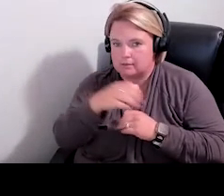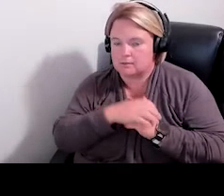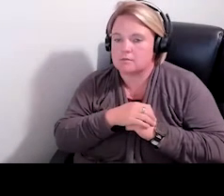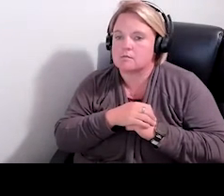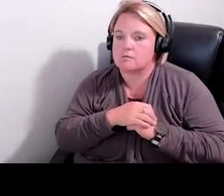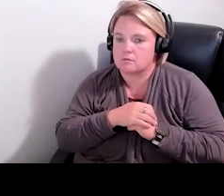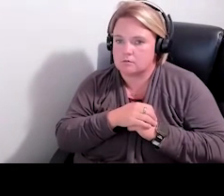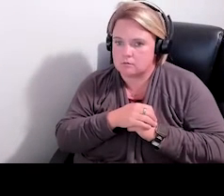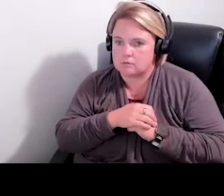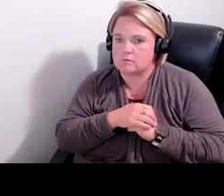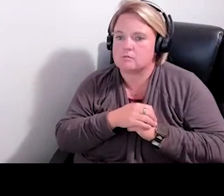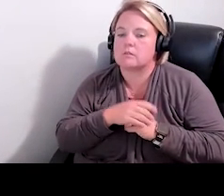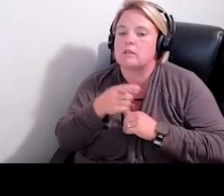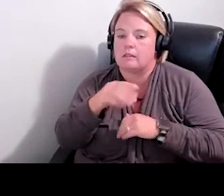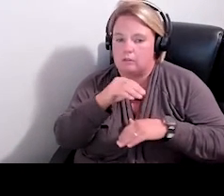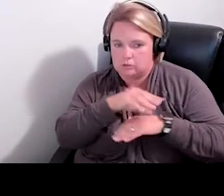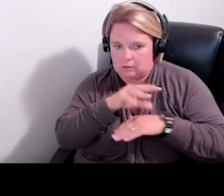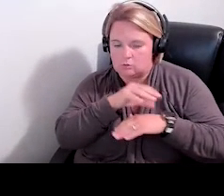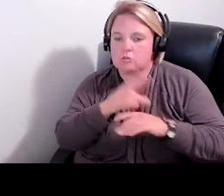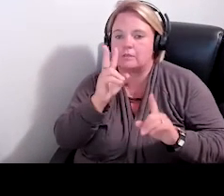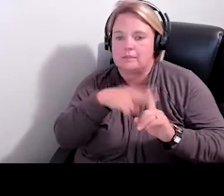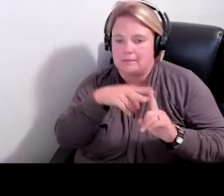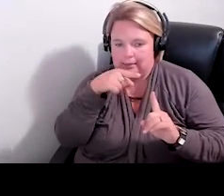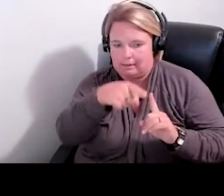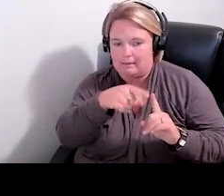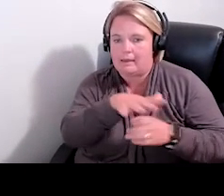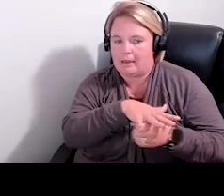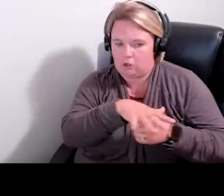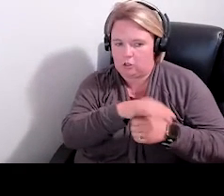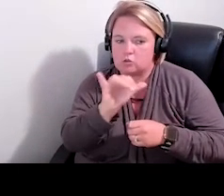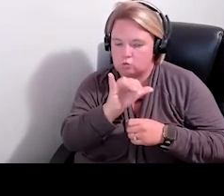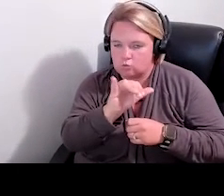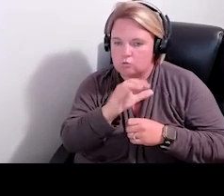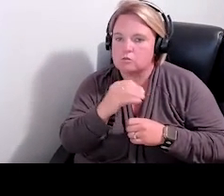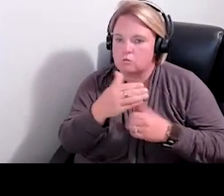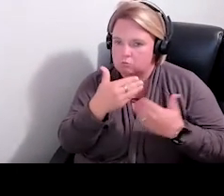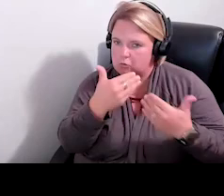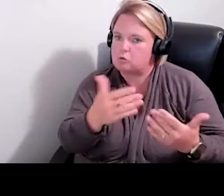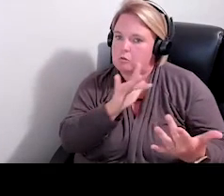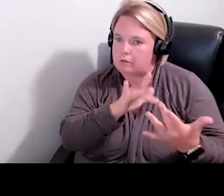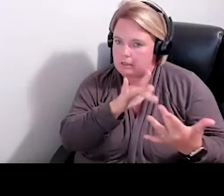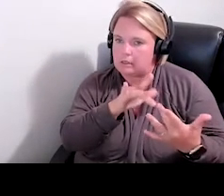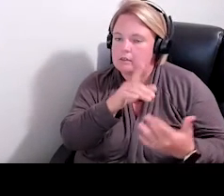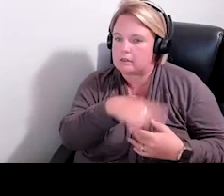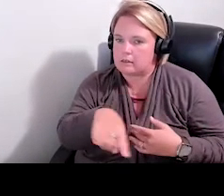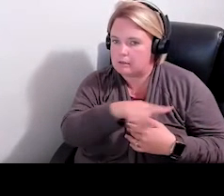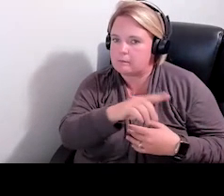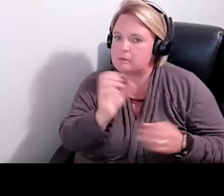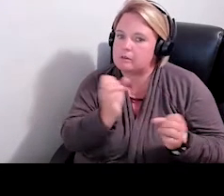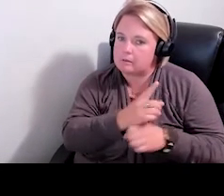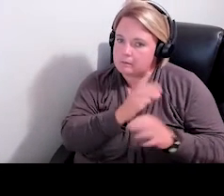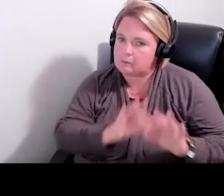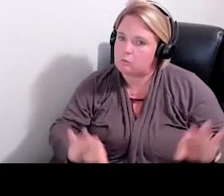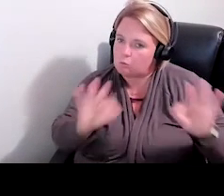counselors assigned. And there's counselors assigned for that as well. So feel free to reach out to them. And again, the communication is key.